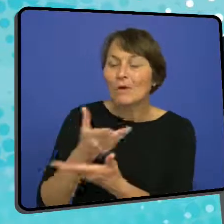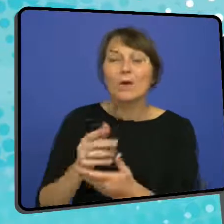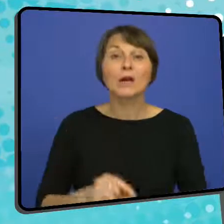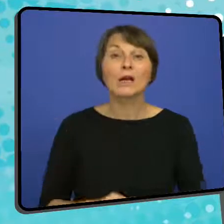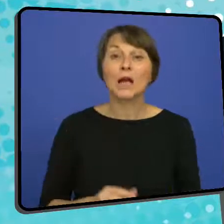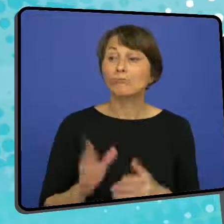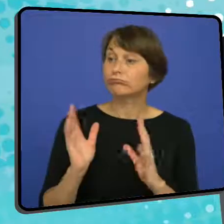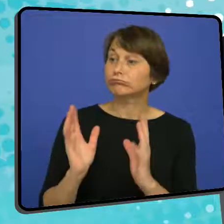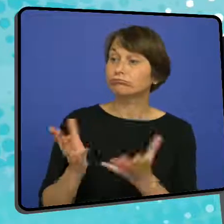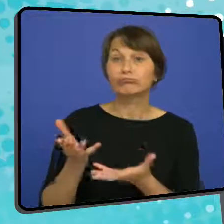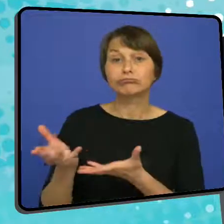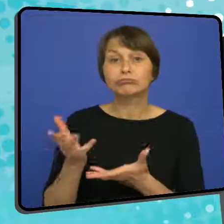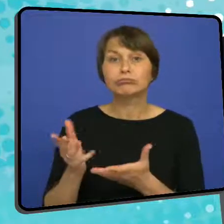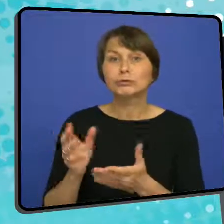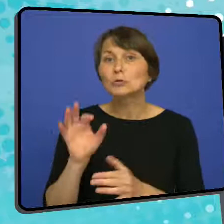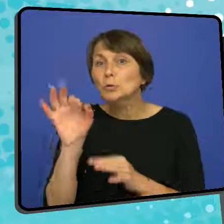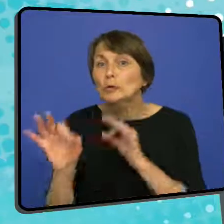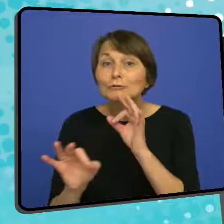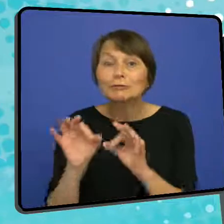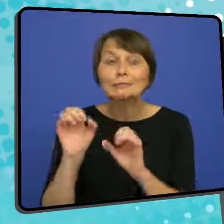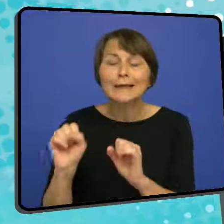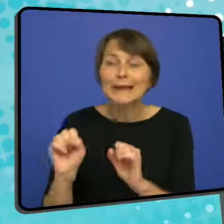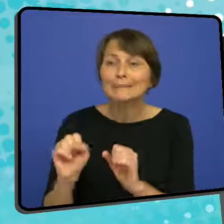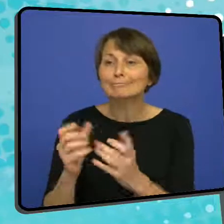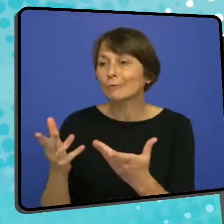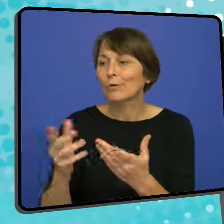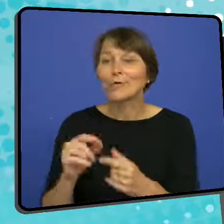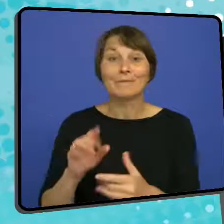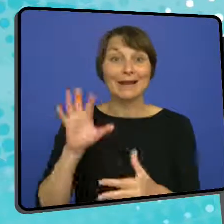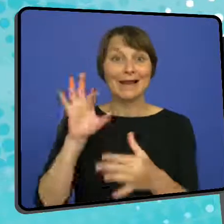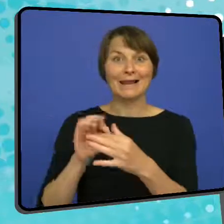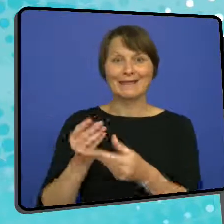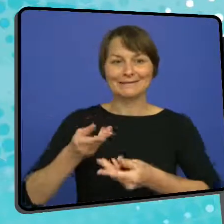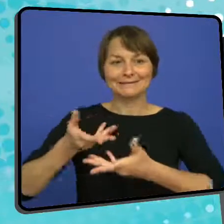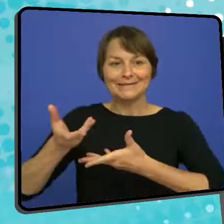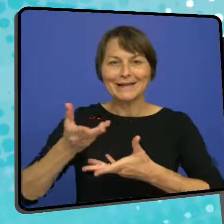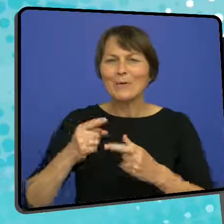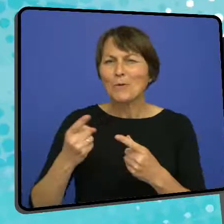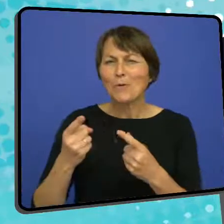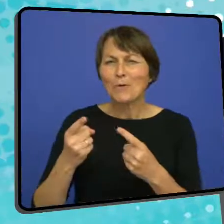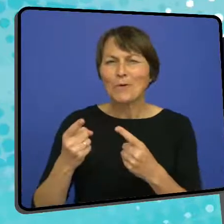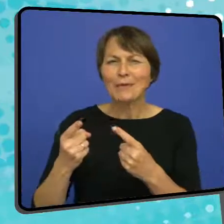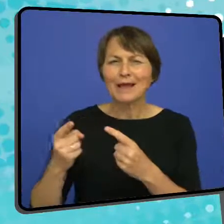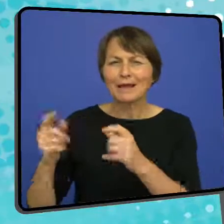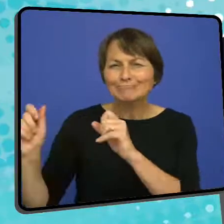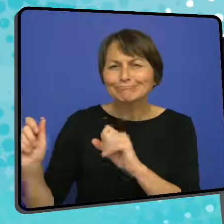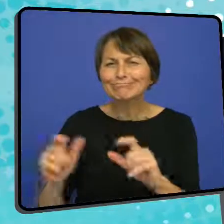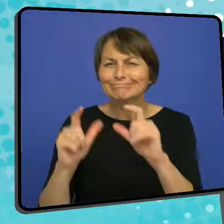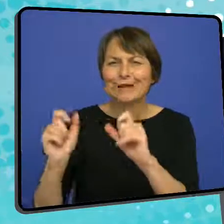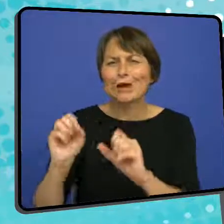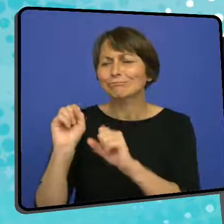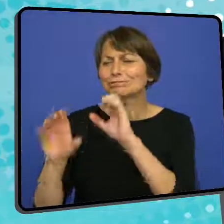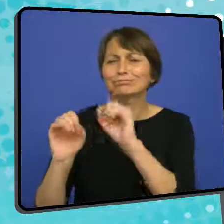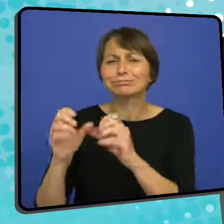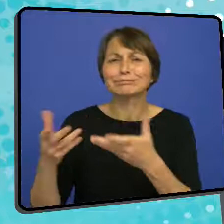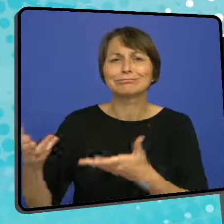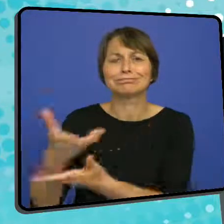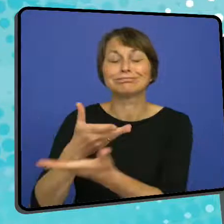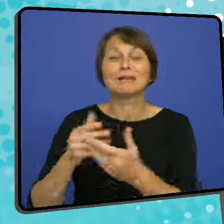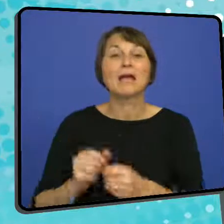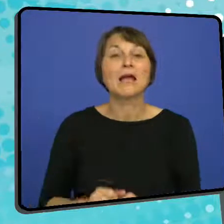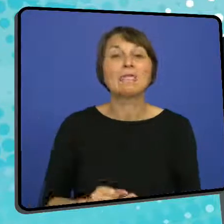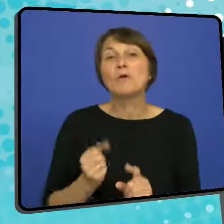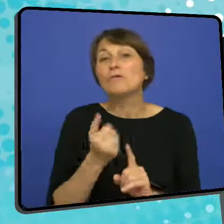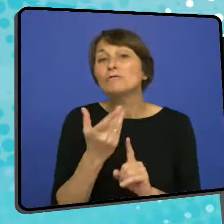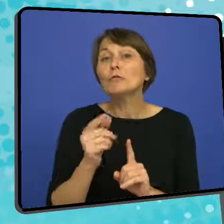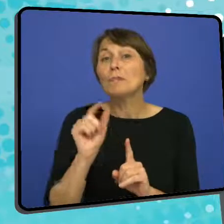your questions. We share links, we share screens, all sorts of good stuff. And we have a few regulars, but we're